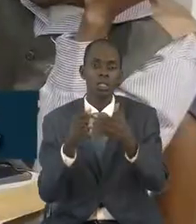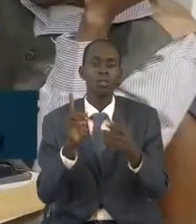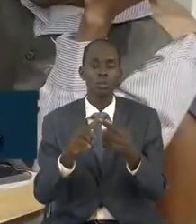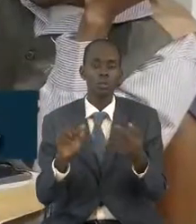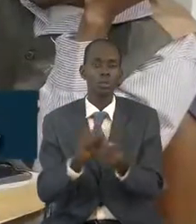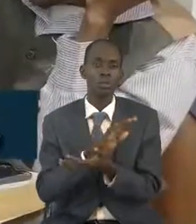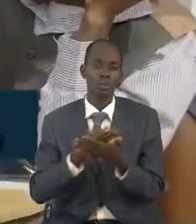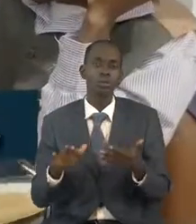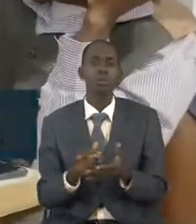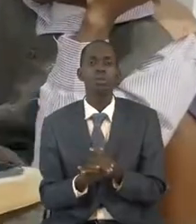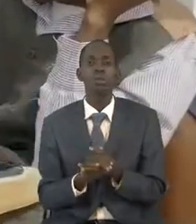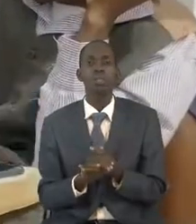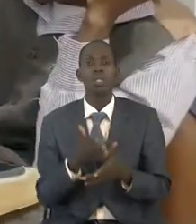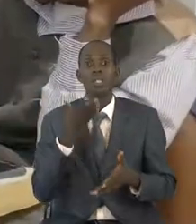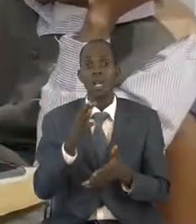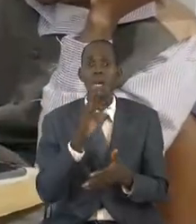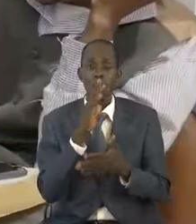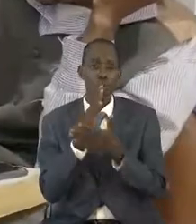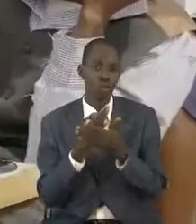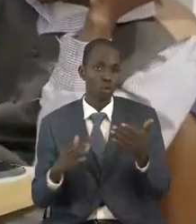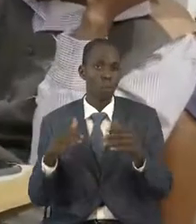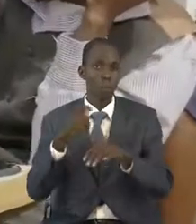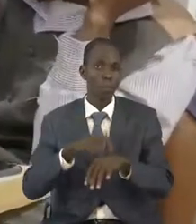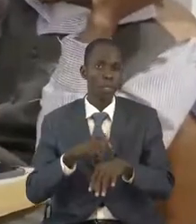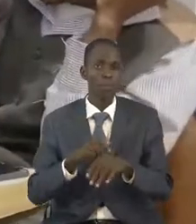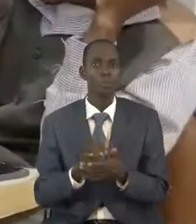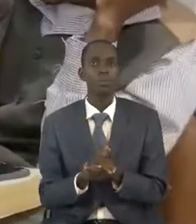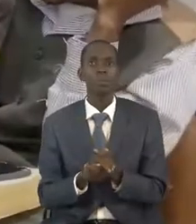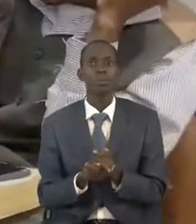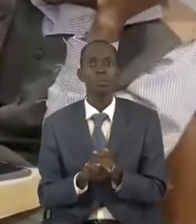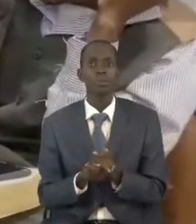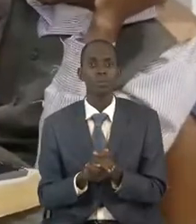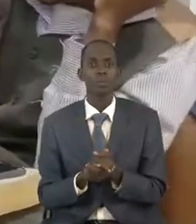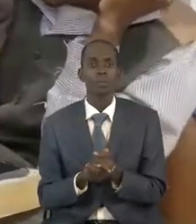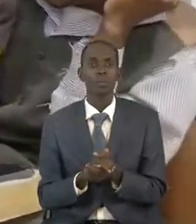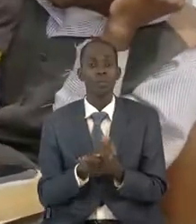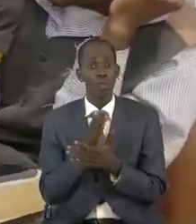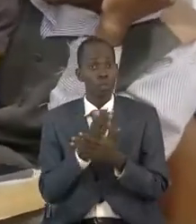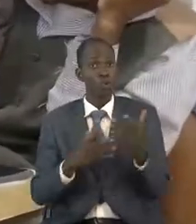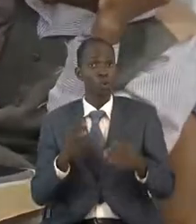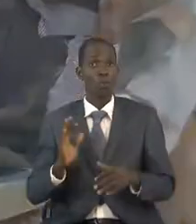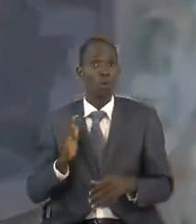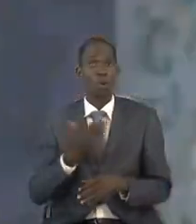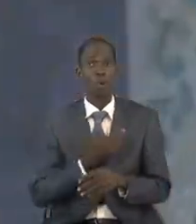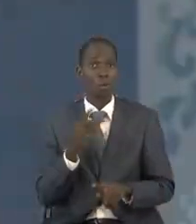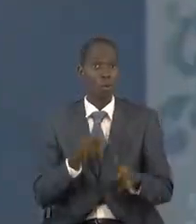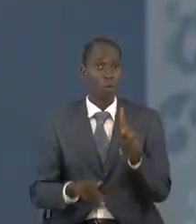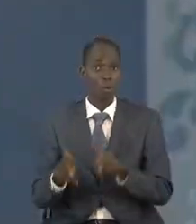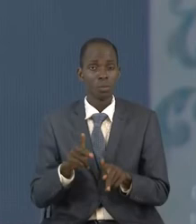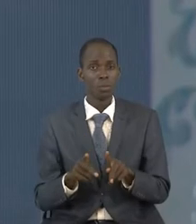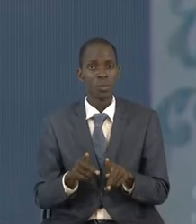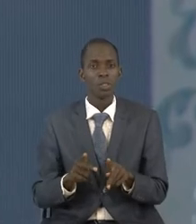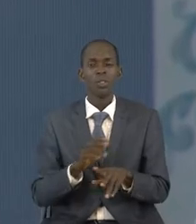destruction. There are some times some of our people, they're not really